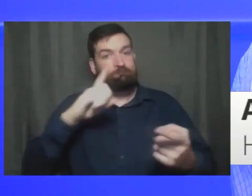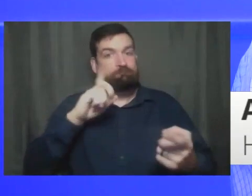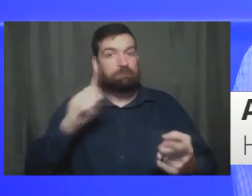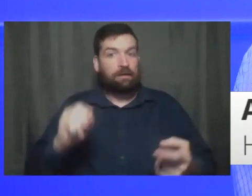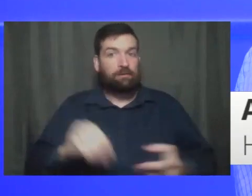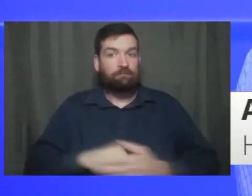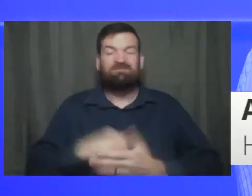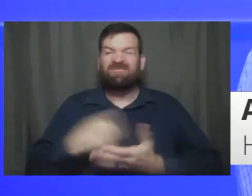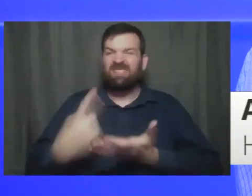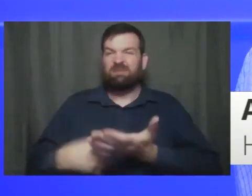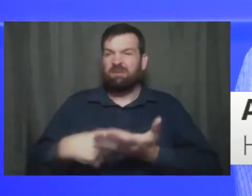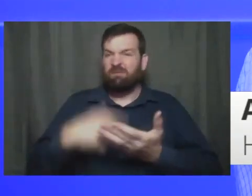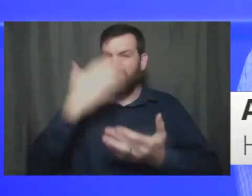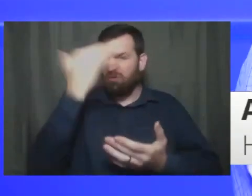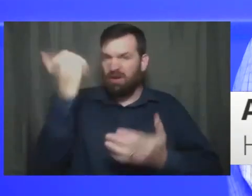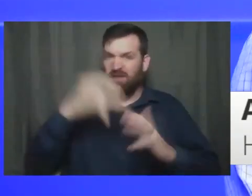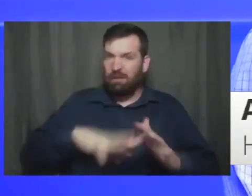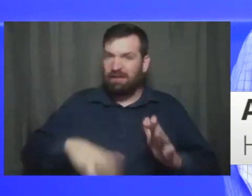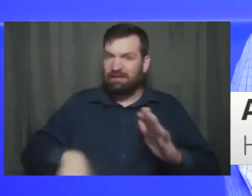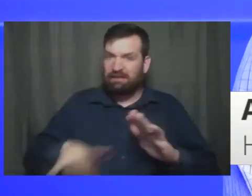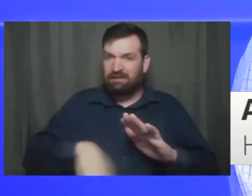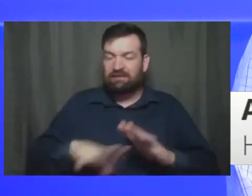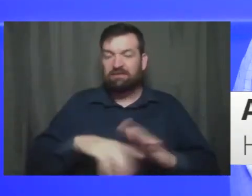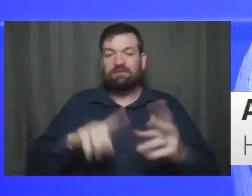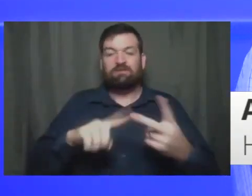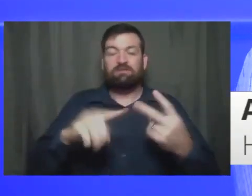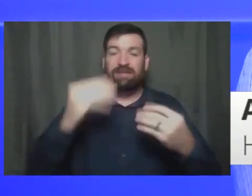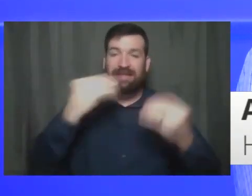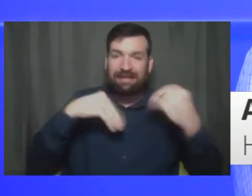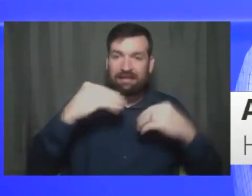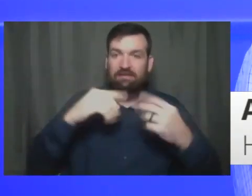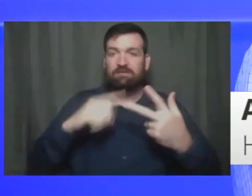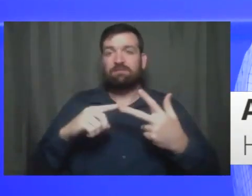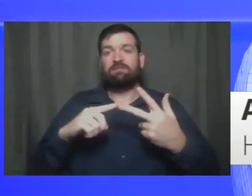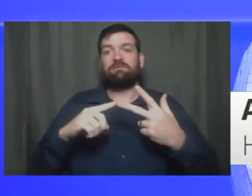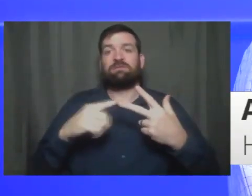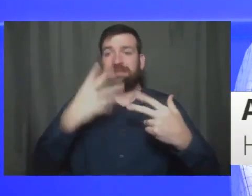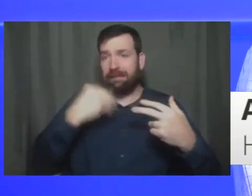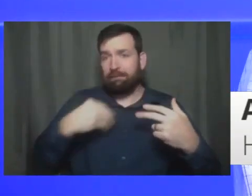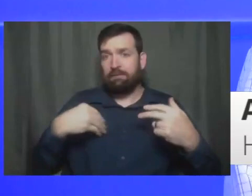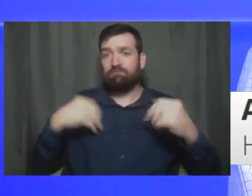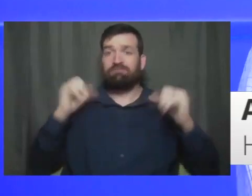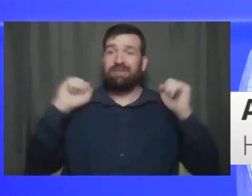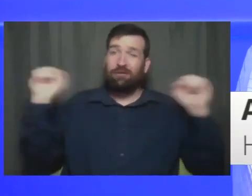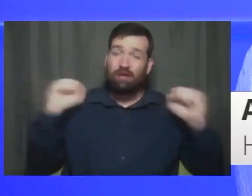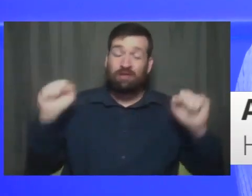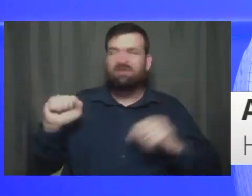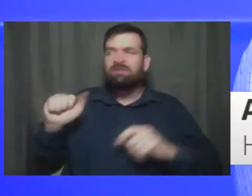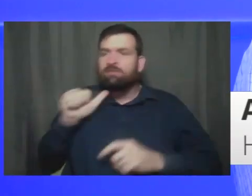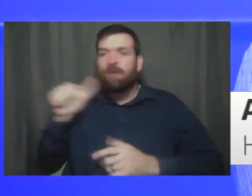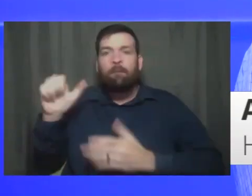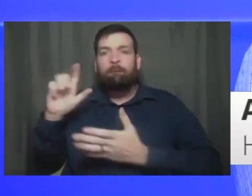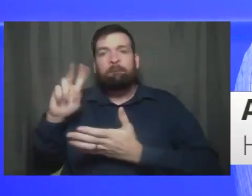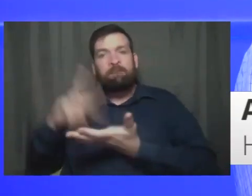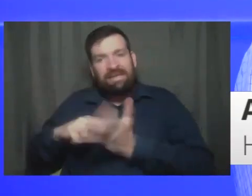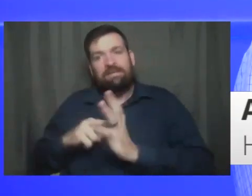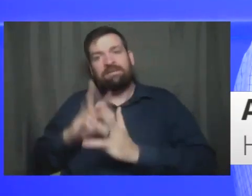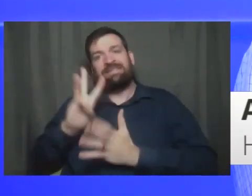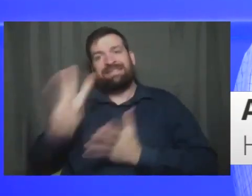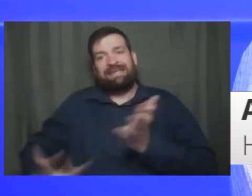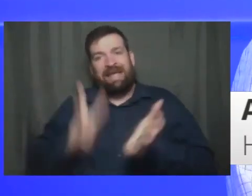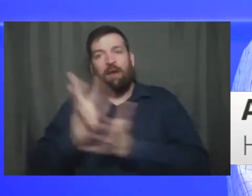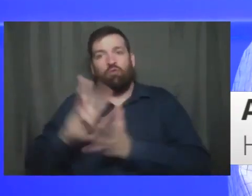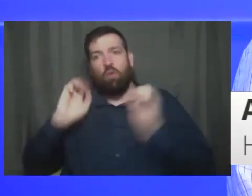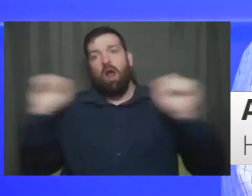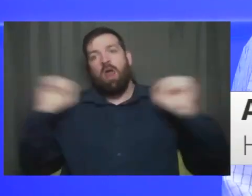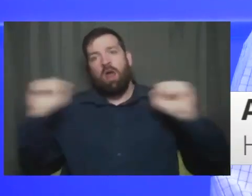about those basics, like the sleep, eating, and exercise. And again, exercise doesn't mean go to the gym for 6 hours. It just means, sort of moving. But the sleep is so